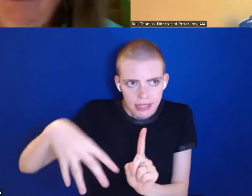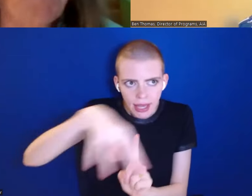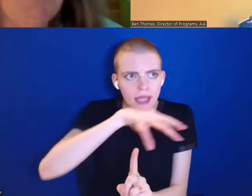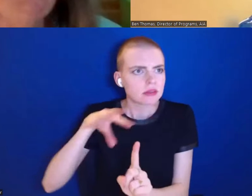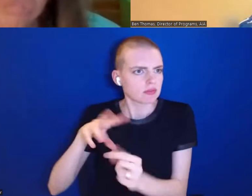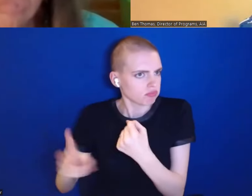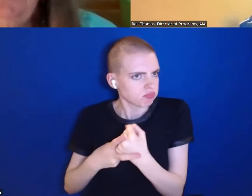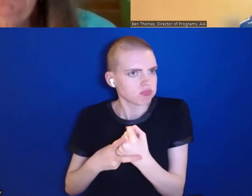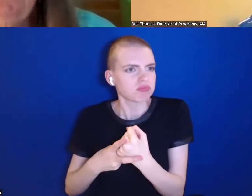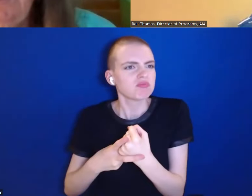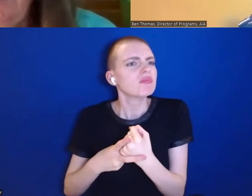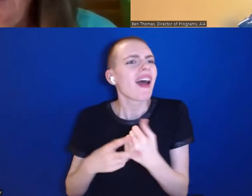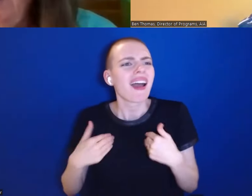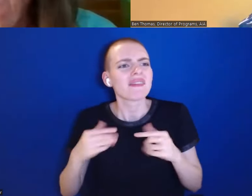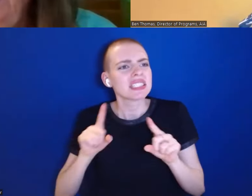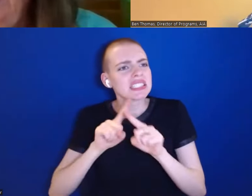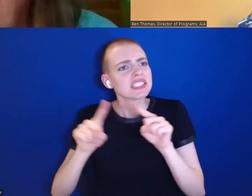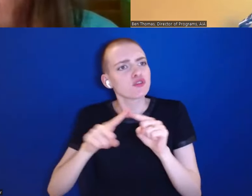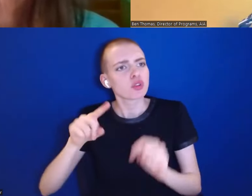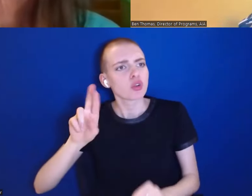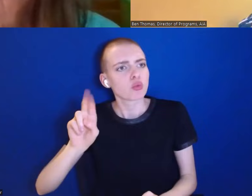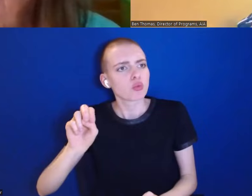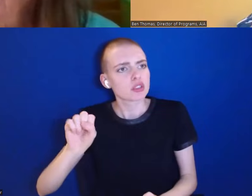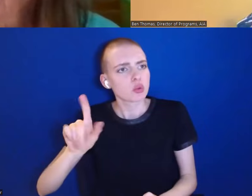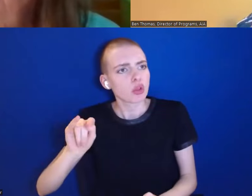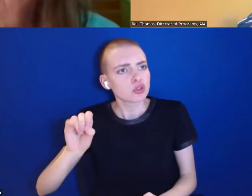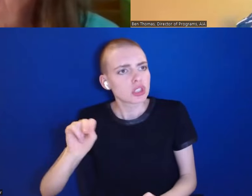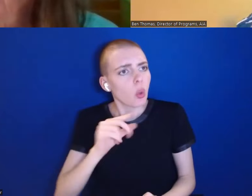at different resolutions,